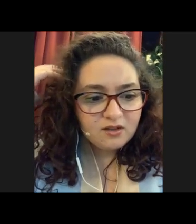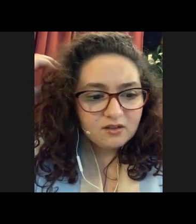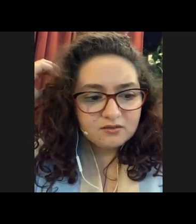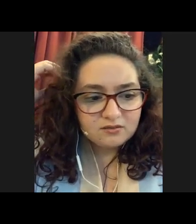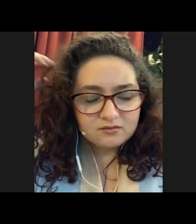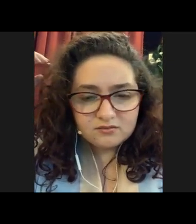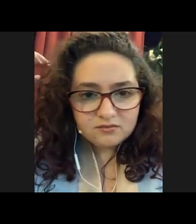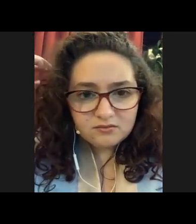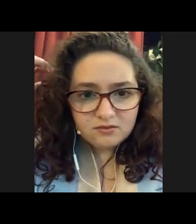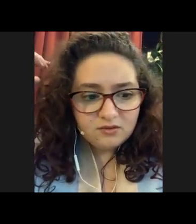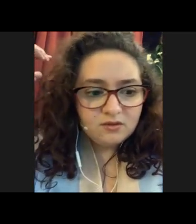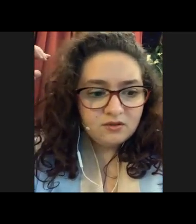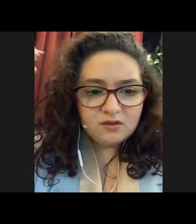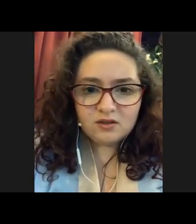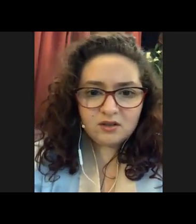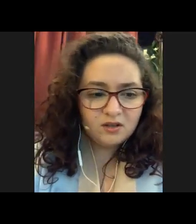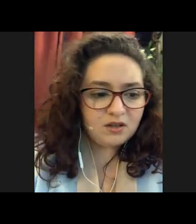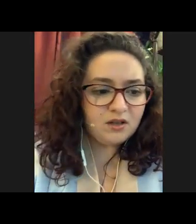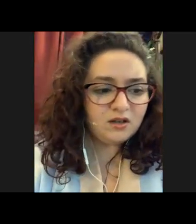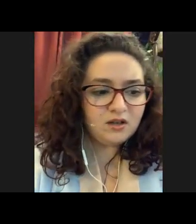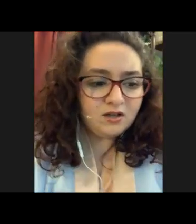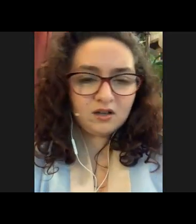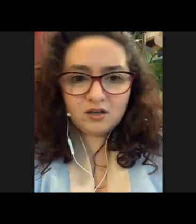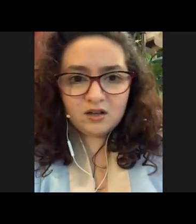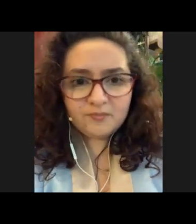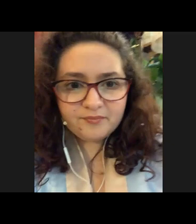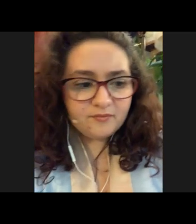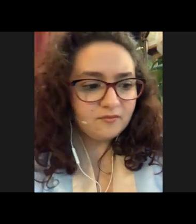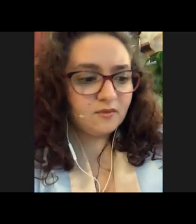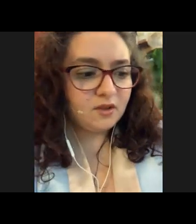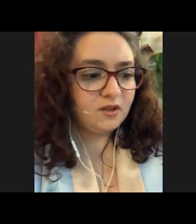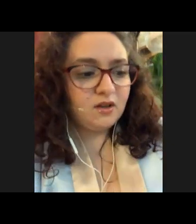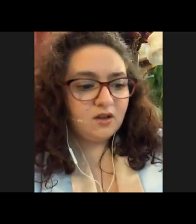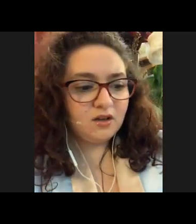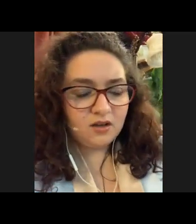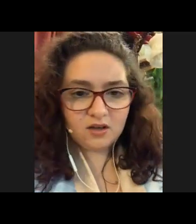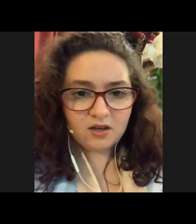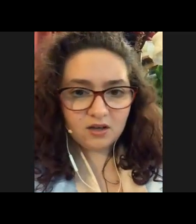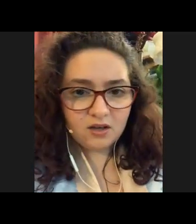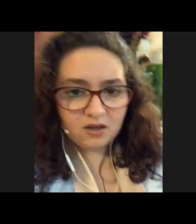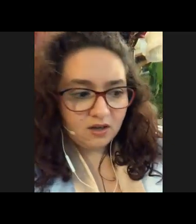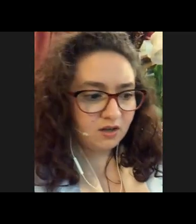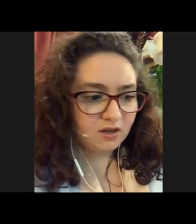Now, what are you doing now? If I can't save this place, I'll leave it, but...